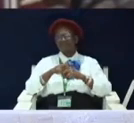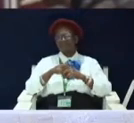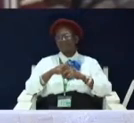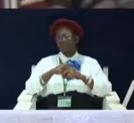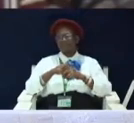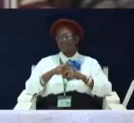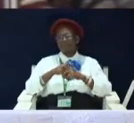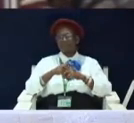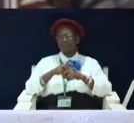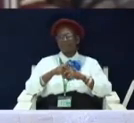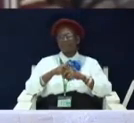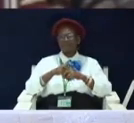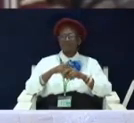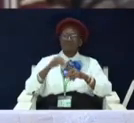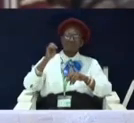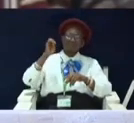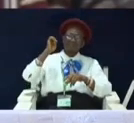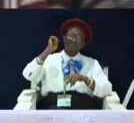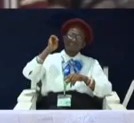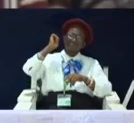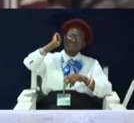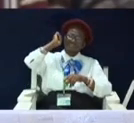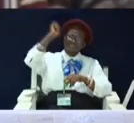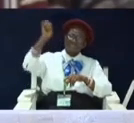It's not coming today. It's not coming out